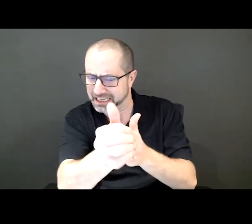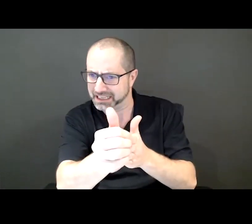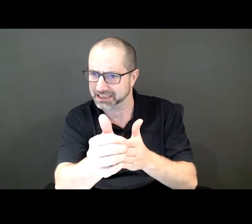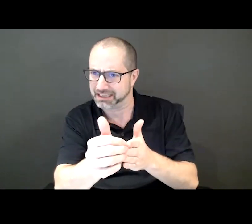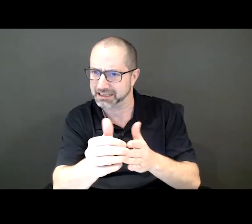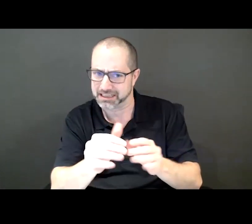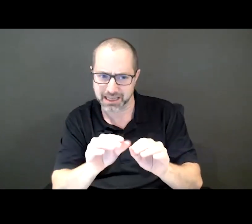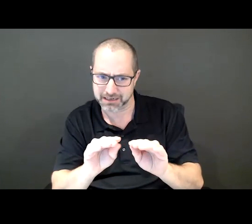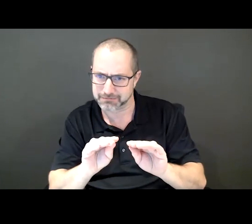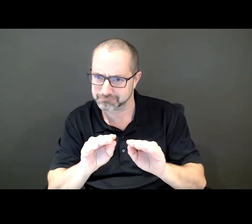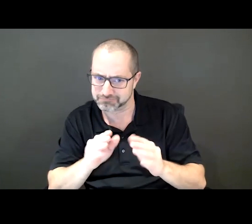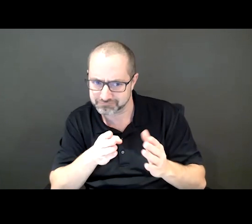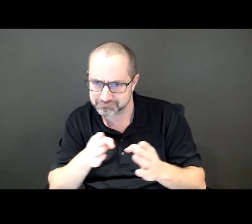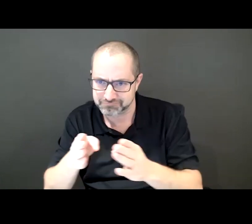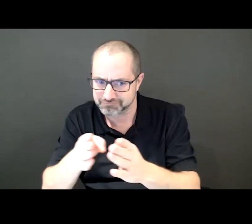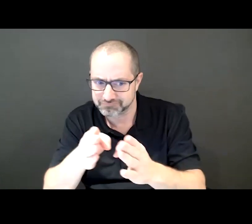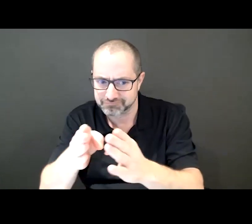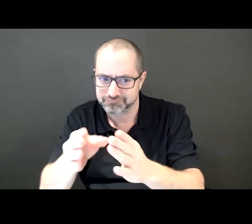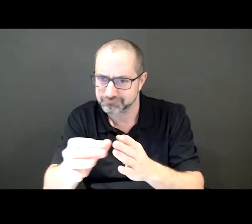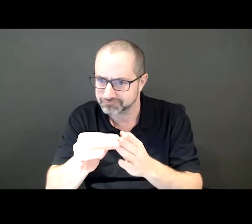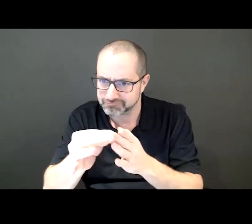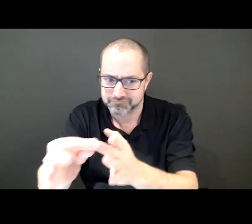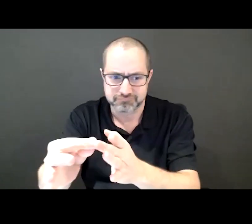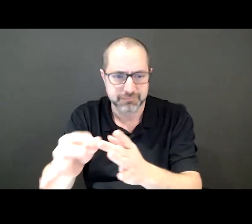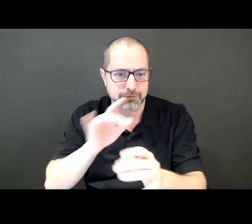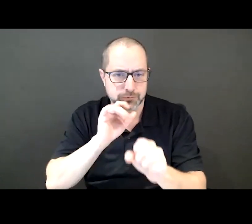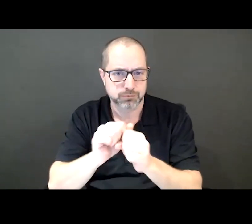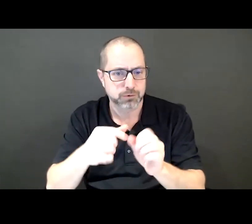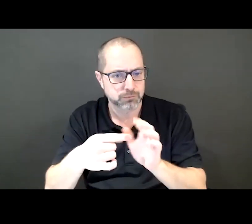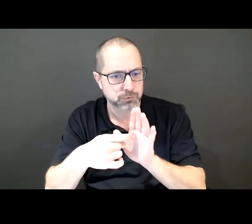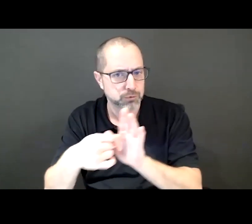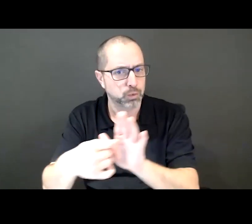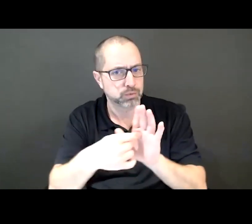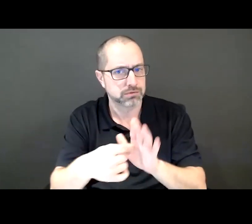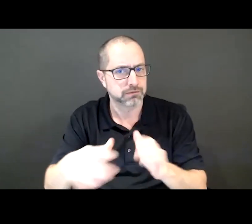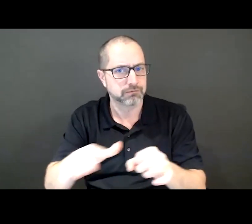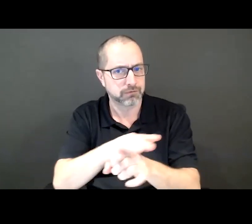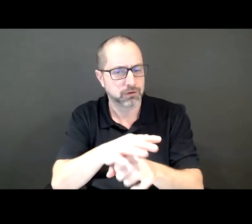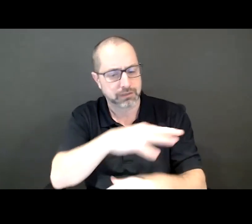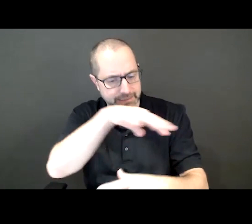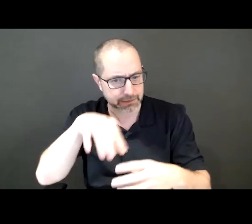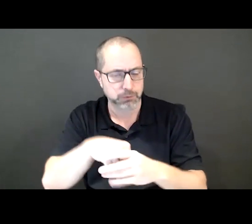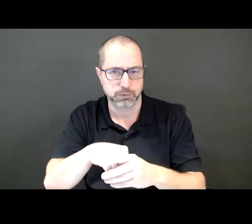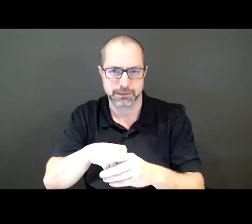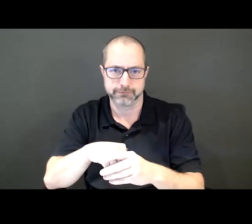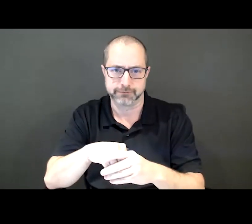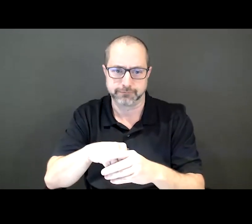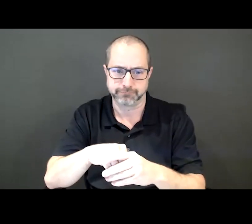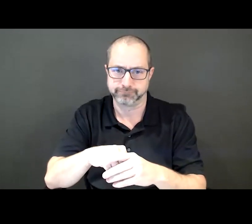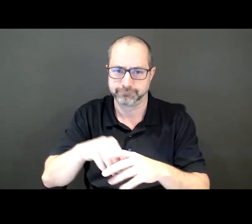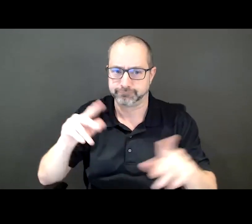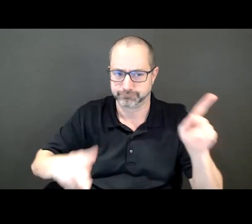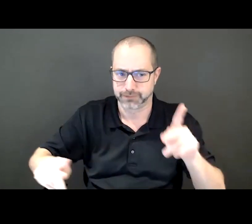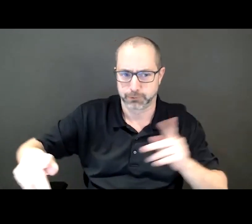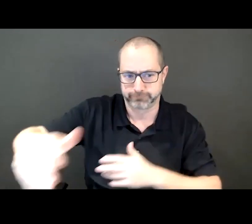that does reflect a full inclusive society. So once again, thank